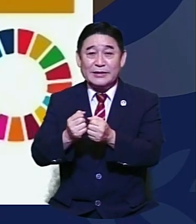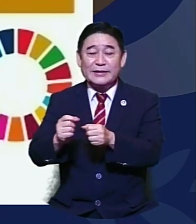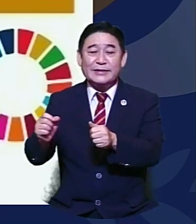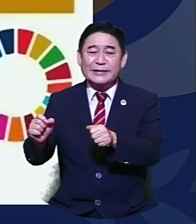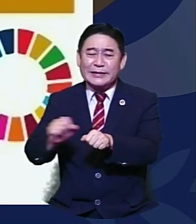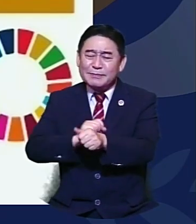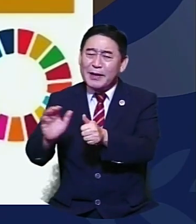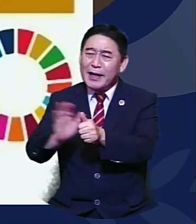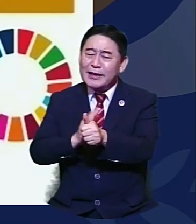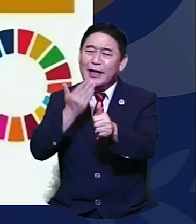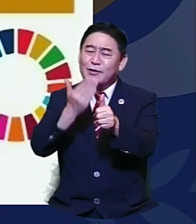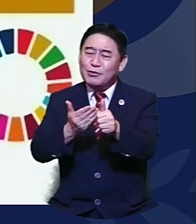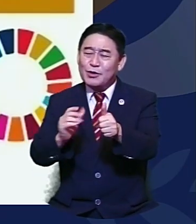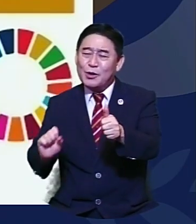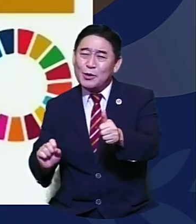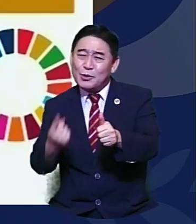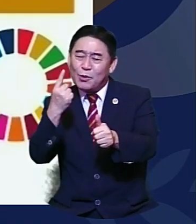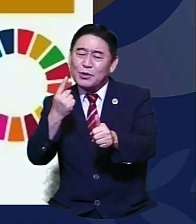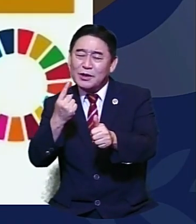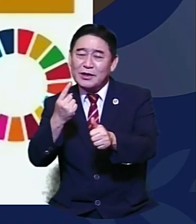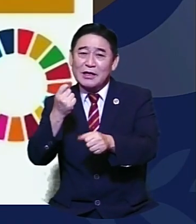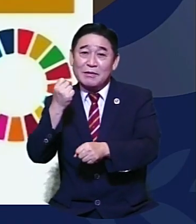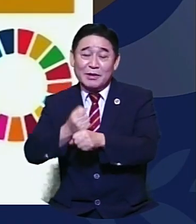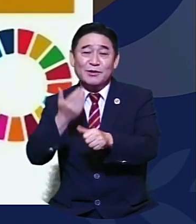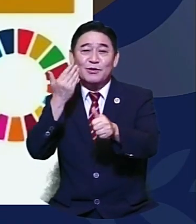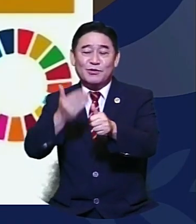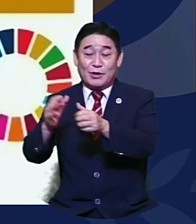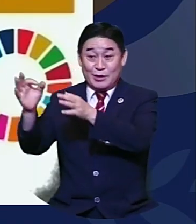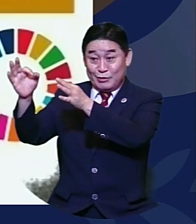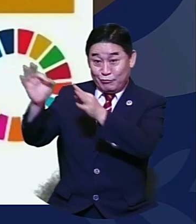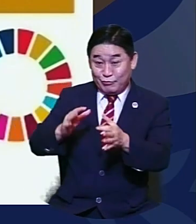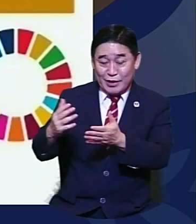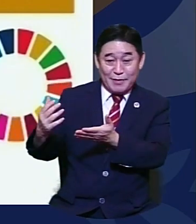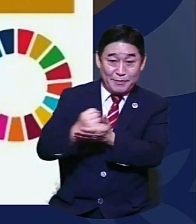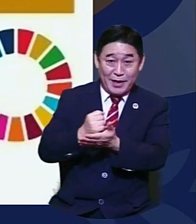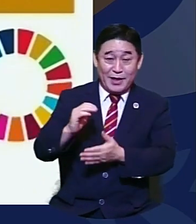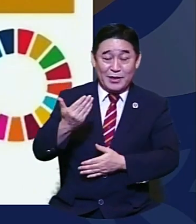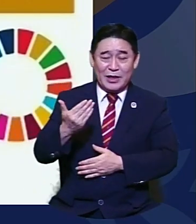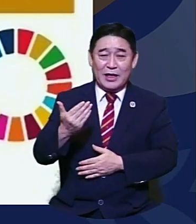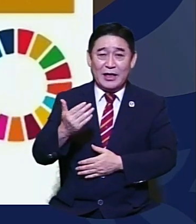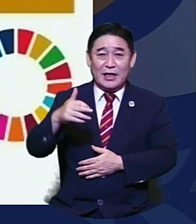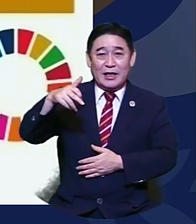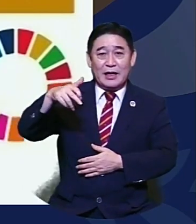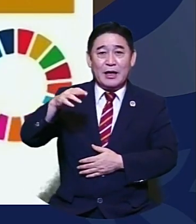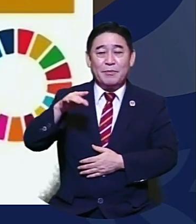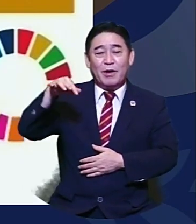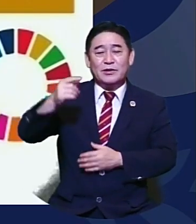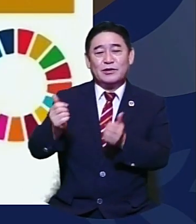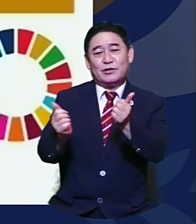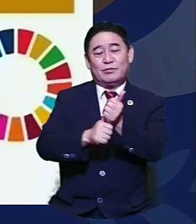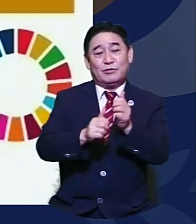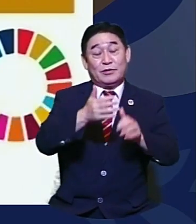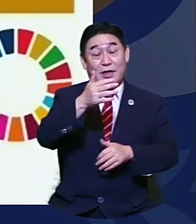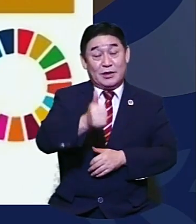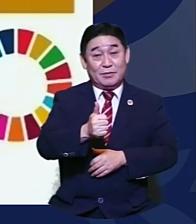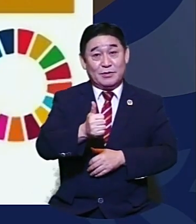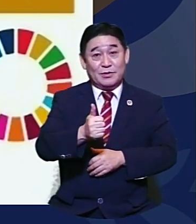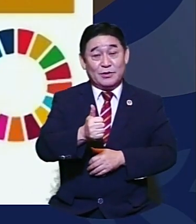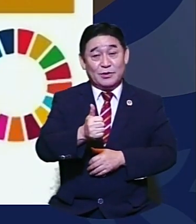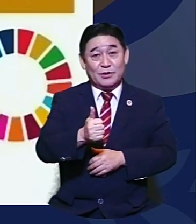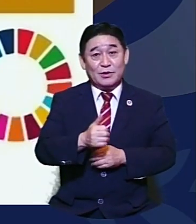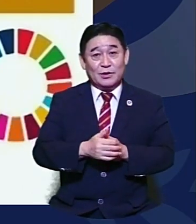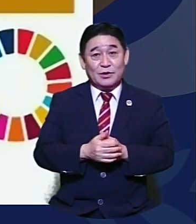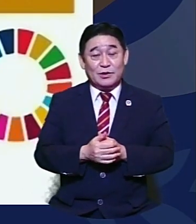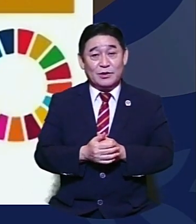or in the introduction, your work in the Connected Women program of GSMA. And there's so many great